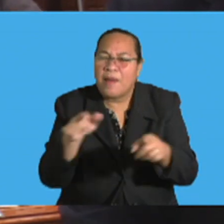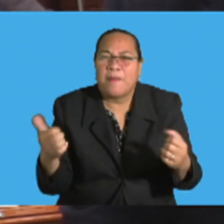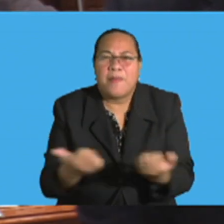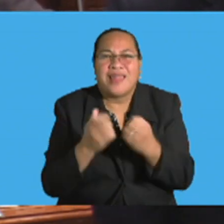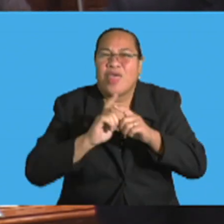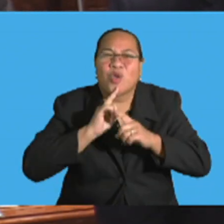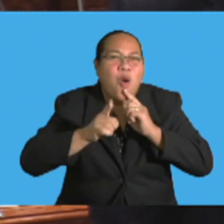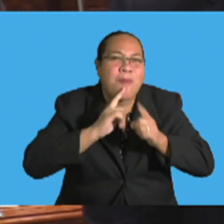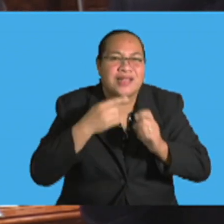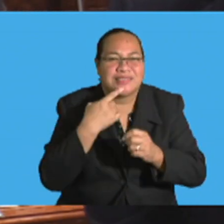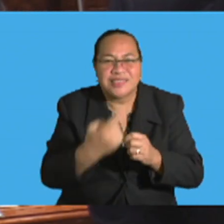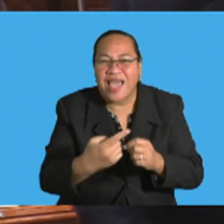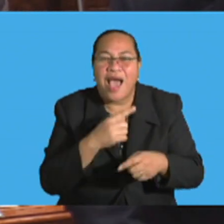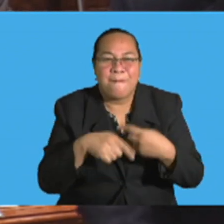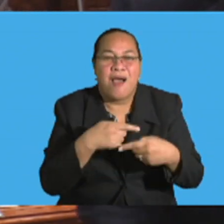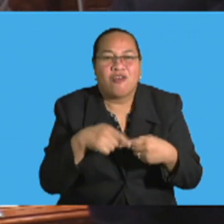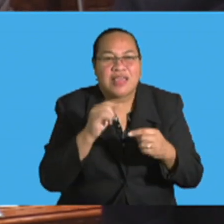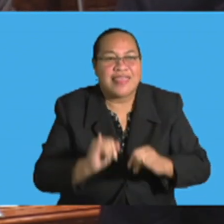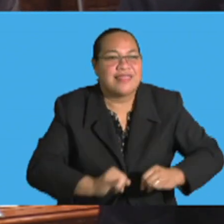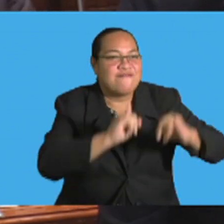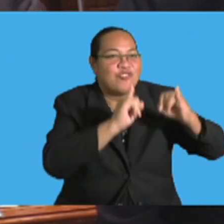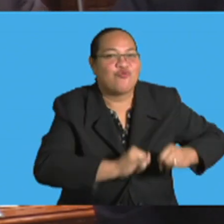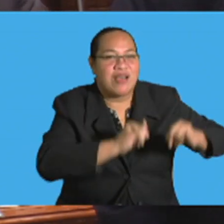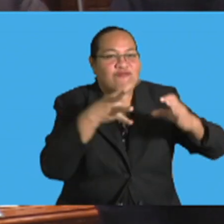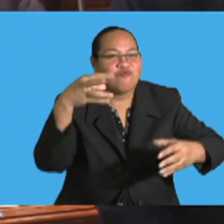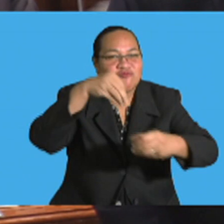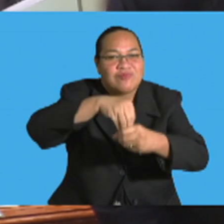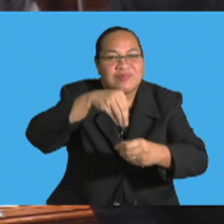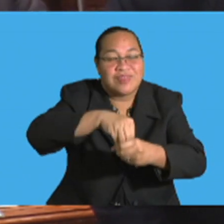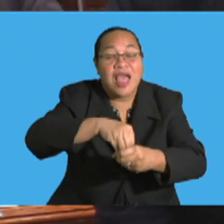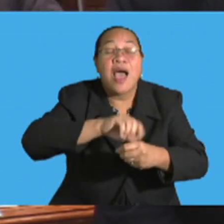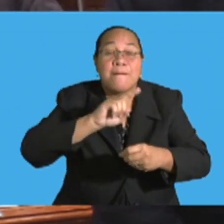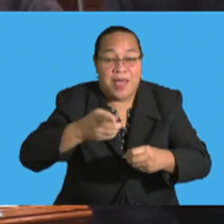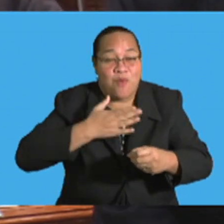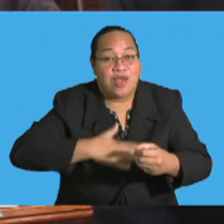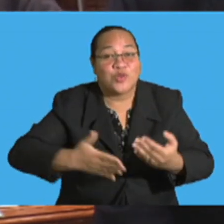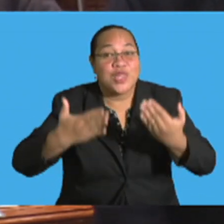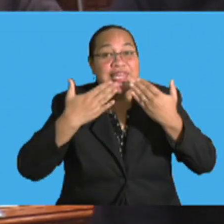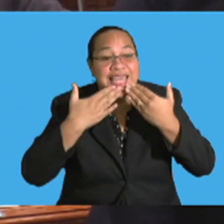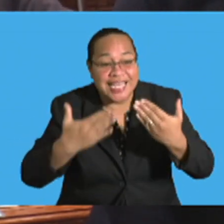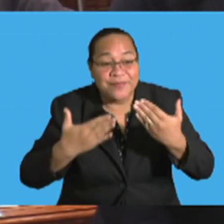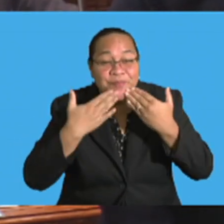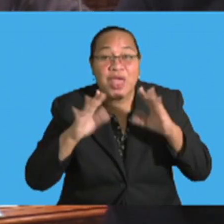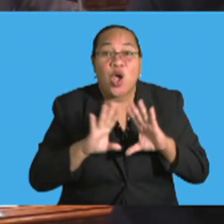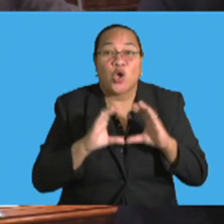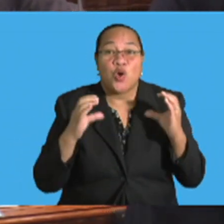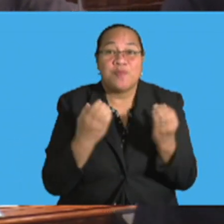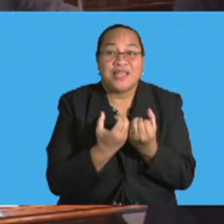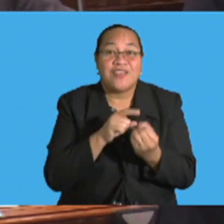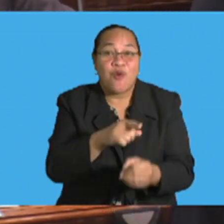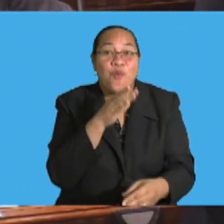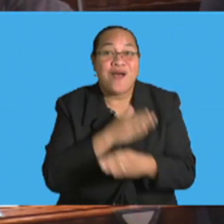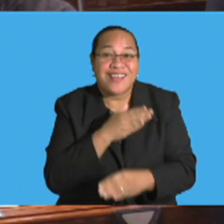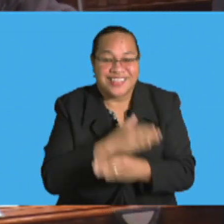of you know, the individuals that have been involved. But I'd like to thank the committee for their work.